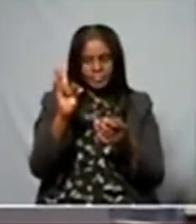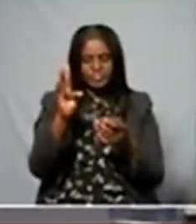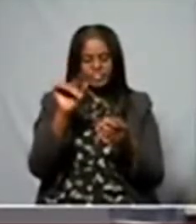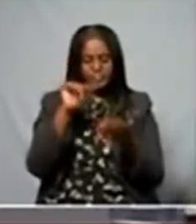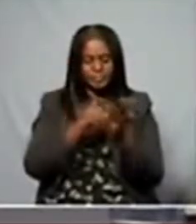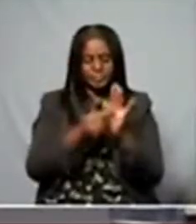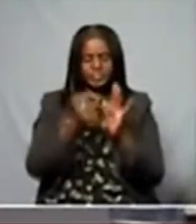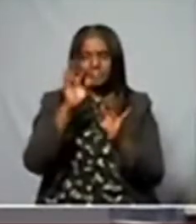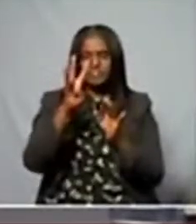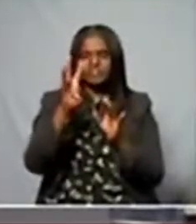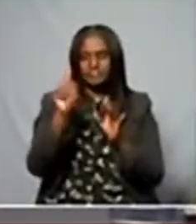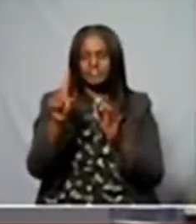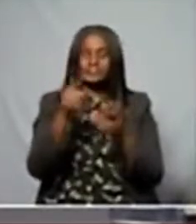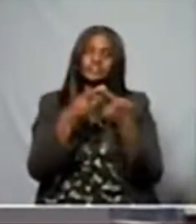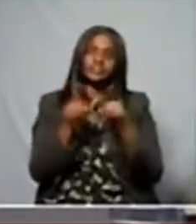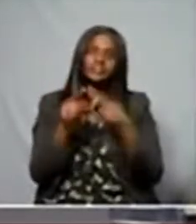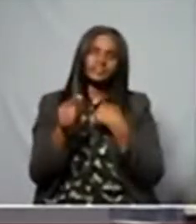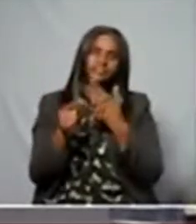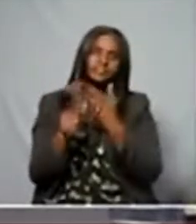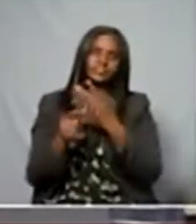46,442,947.41 difference.